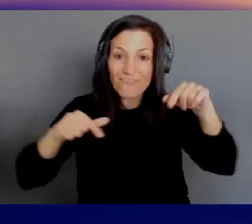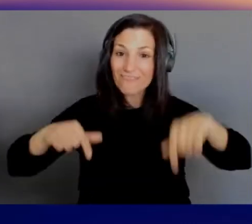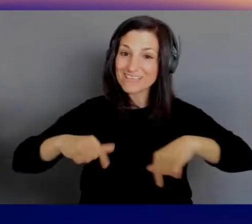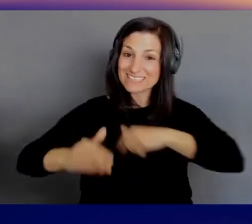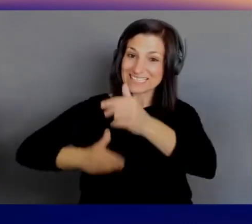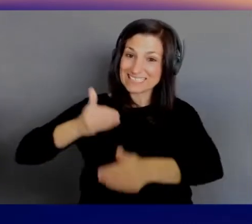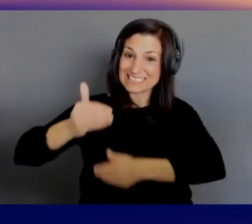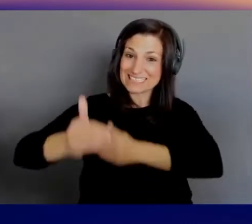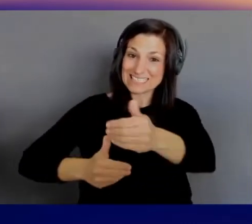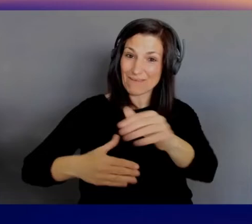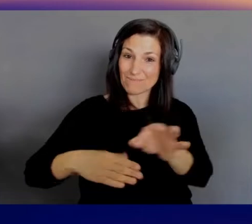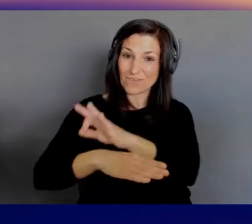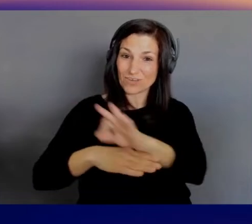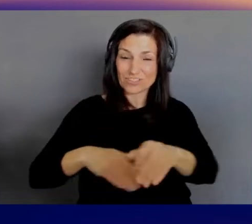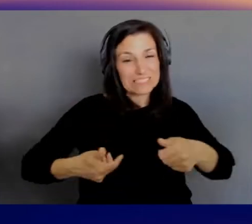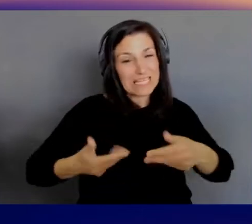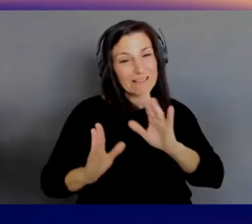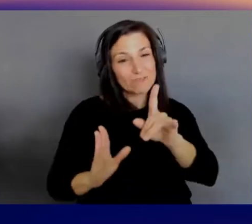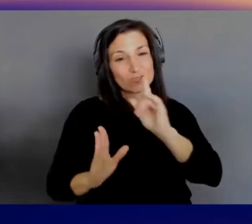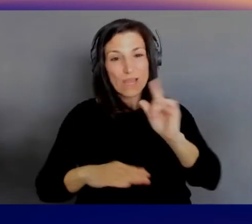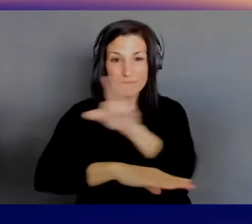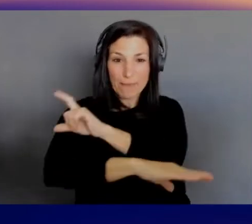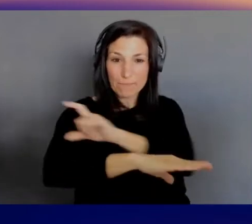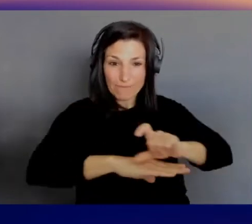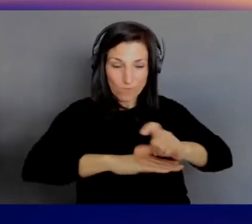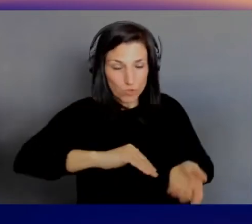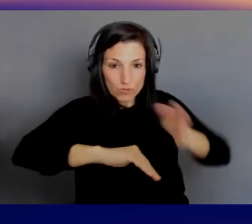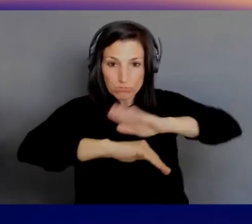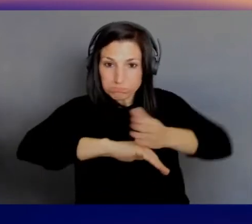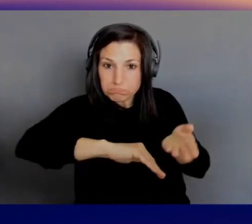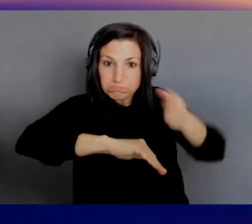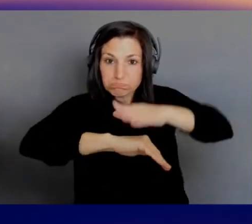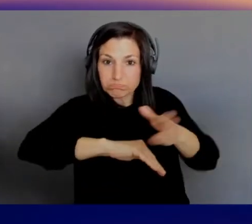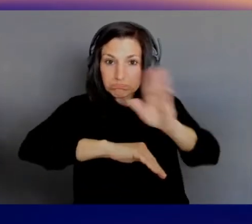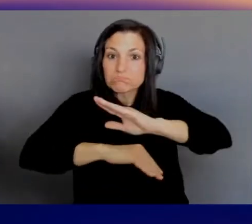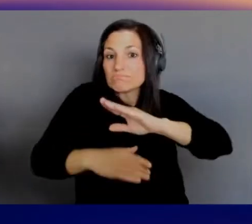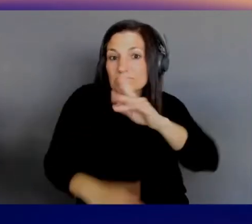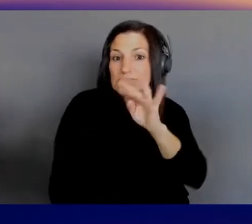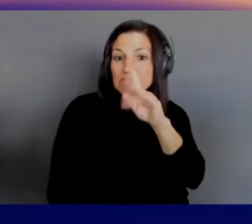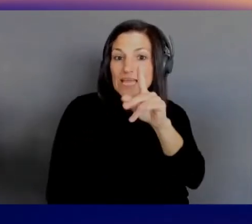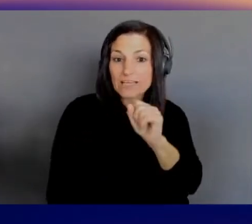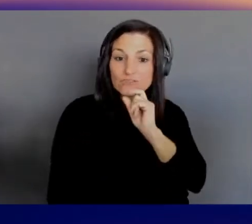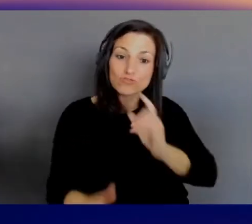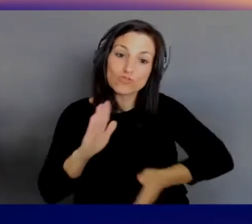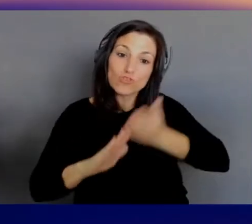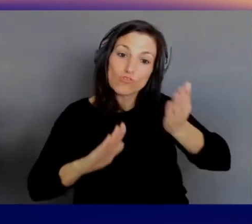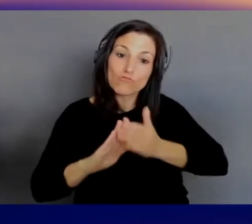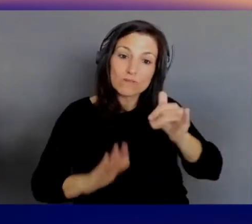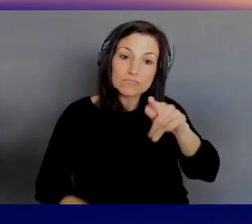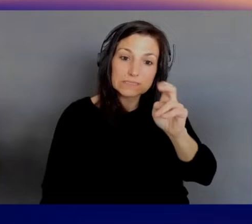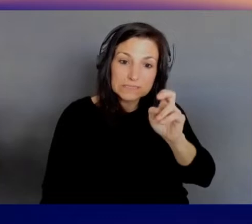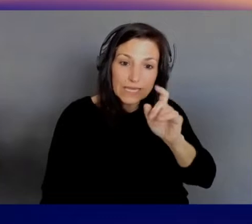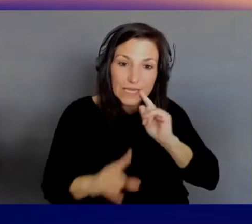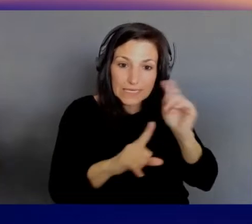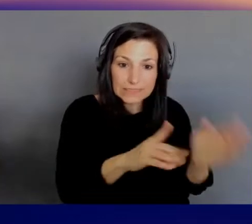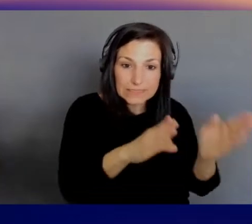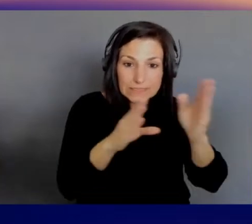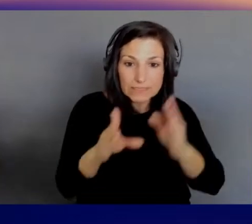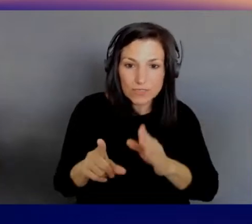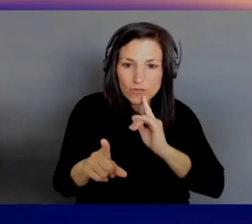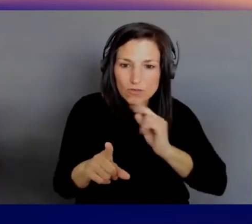platform where you can build using tasks like this. You can run states, choice states, or try-catch